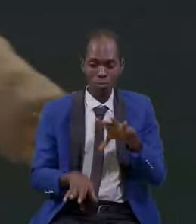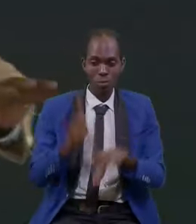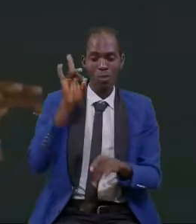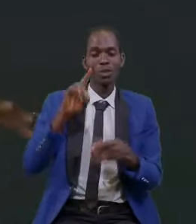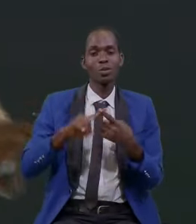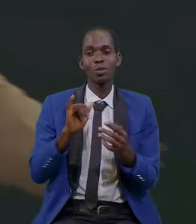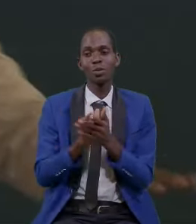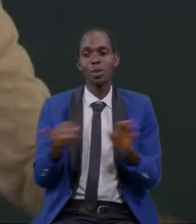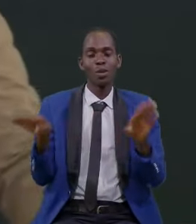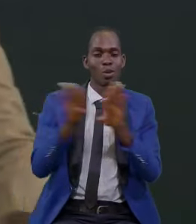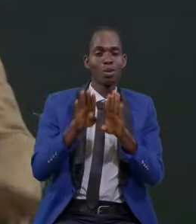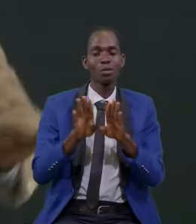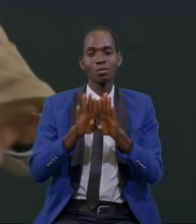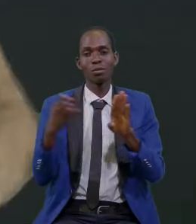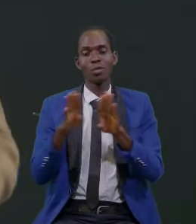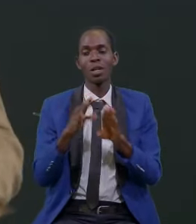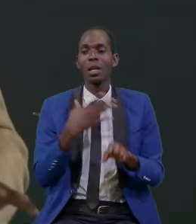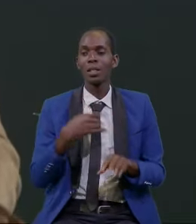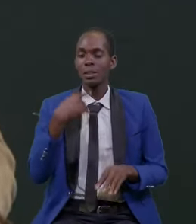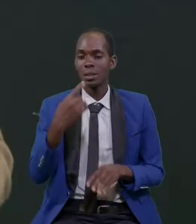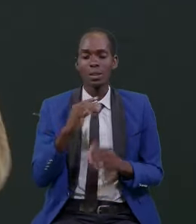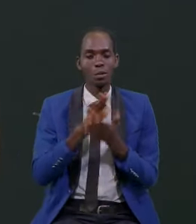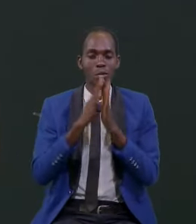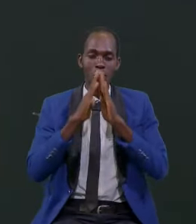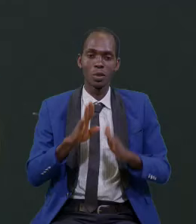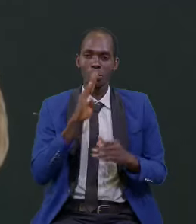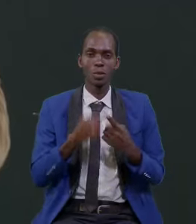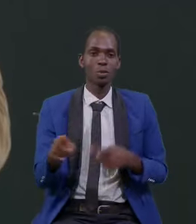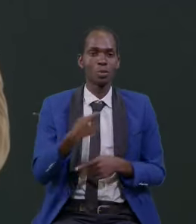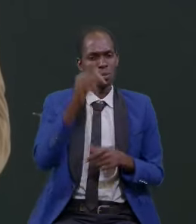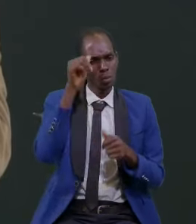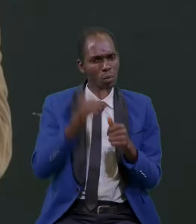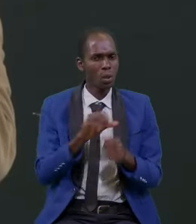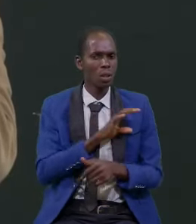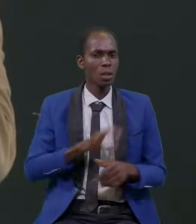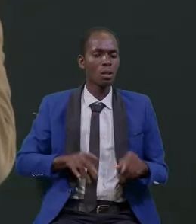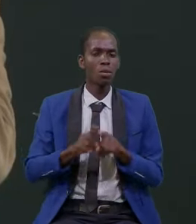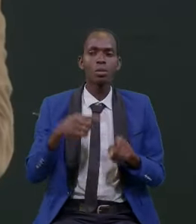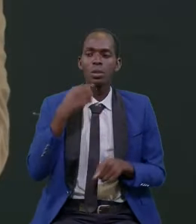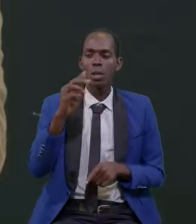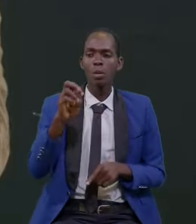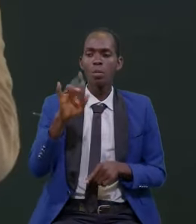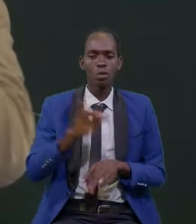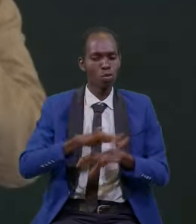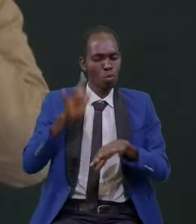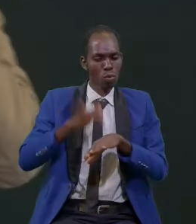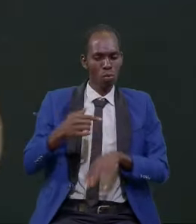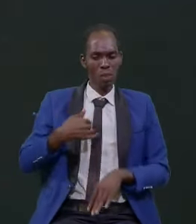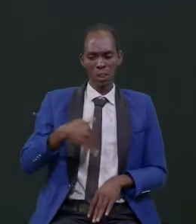he told, Mary, he said, don't touch me yet. I go to the Father. Go tell